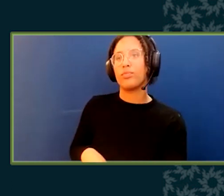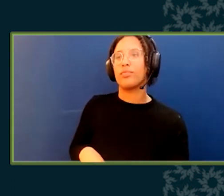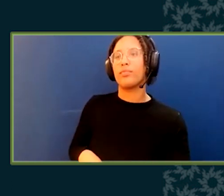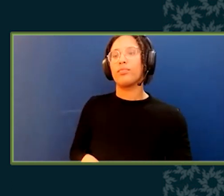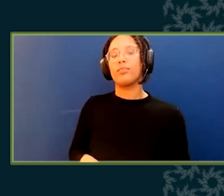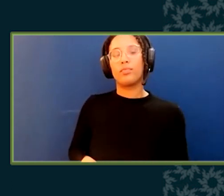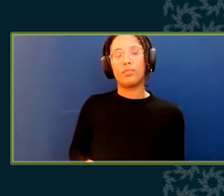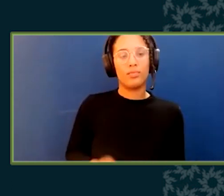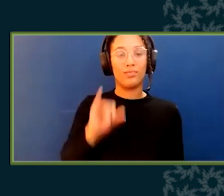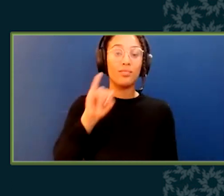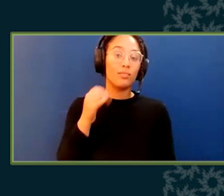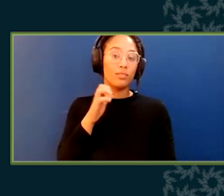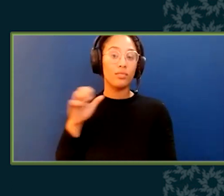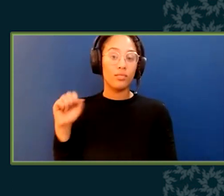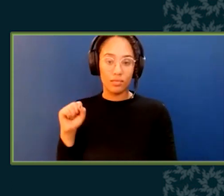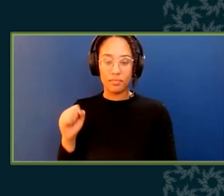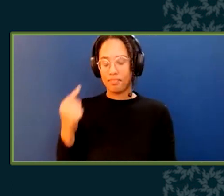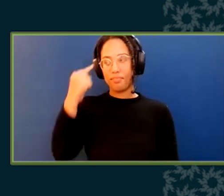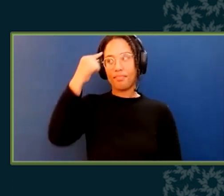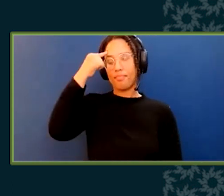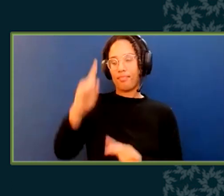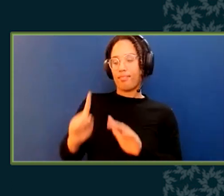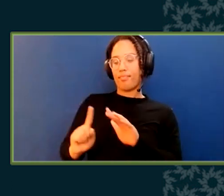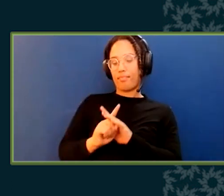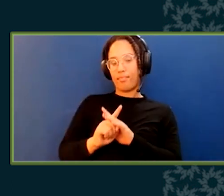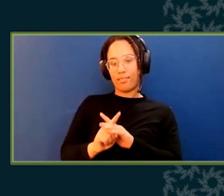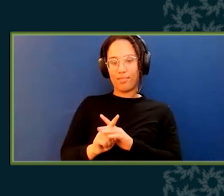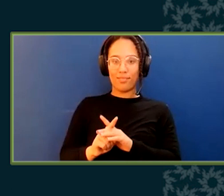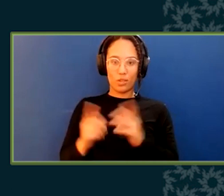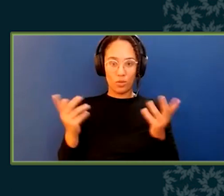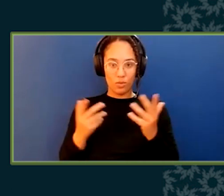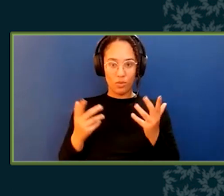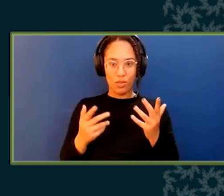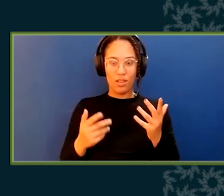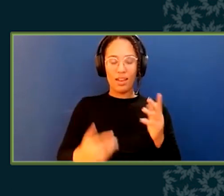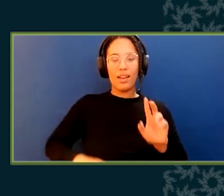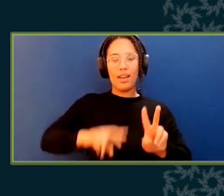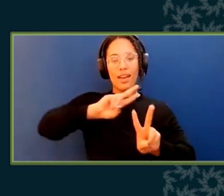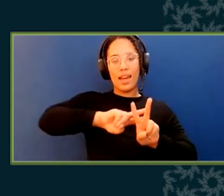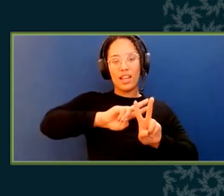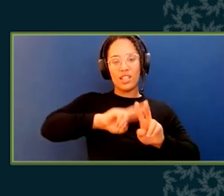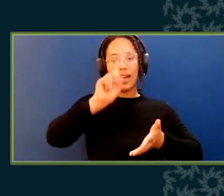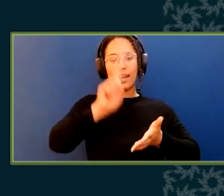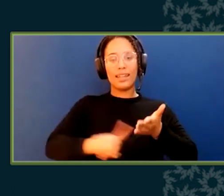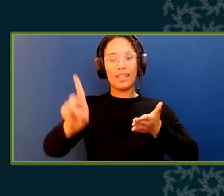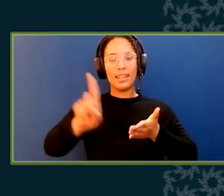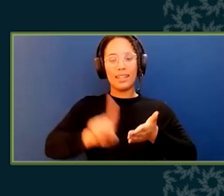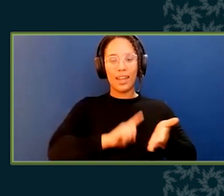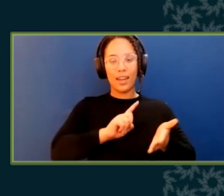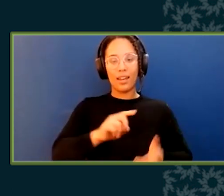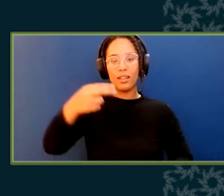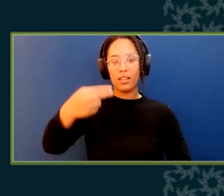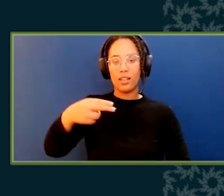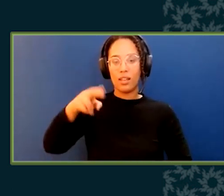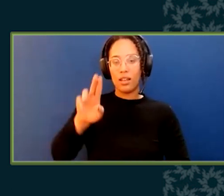The thing that came up for me is literally #cancel hustle culture, or whatever the new